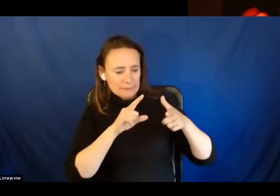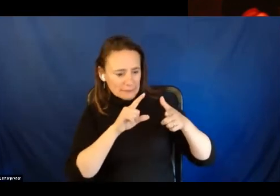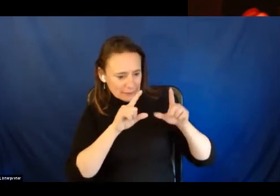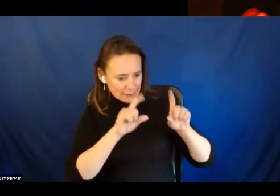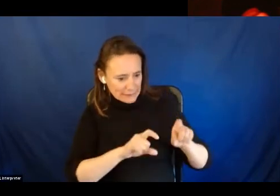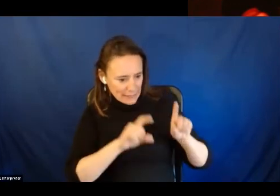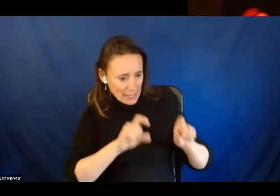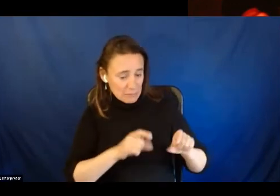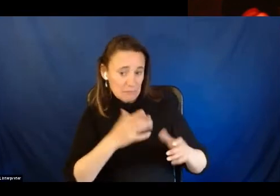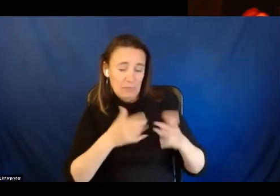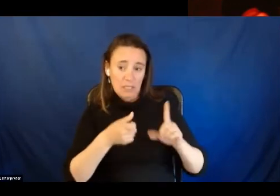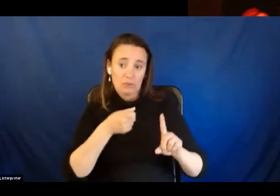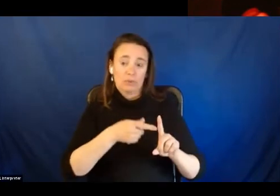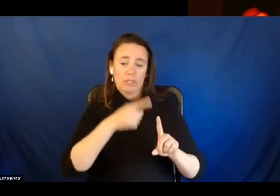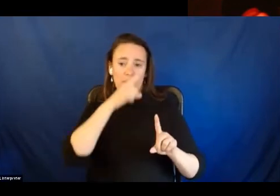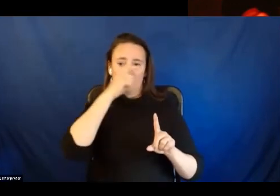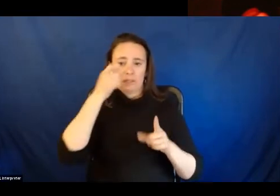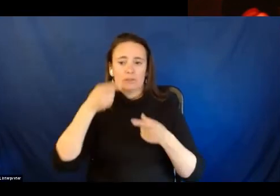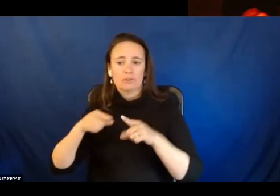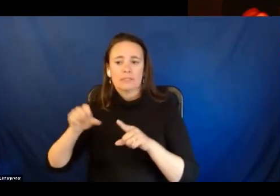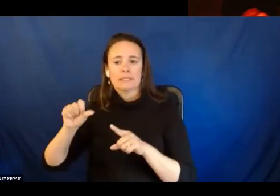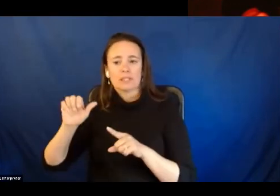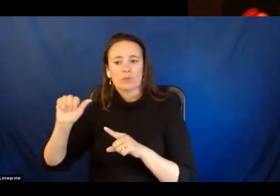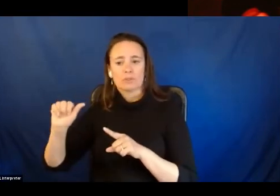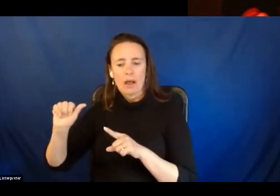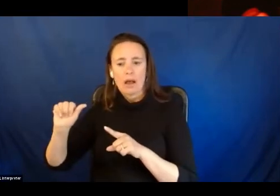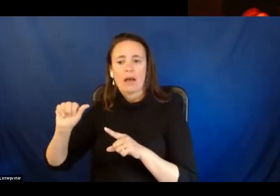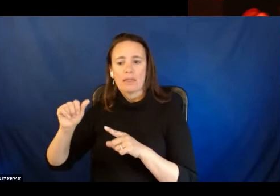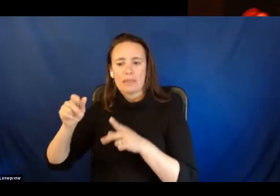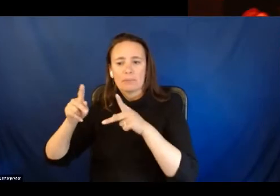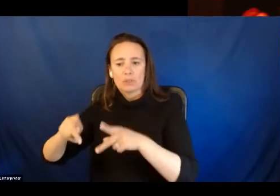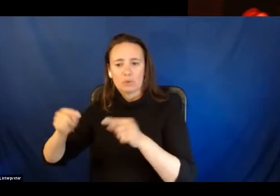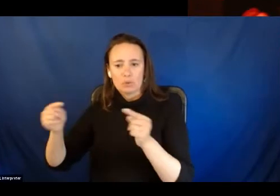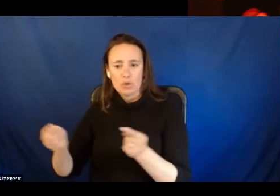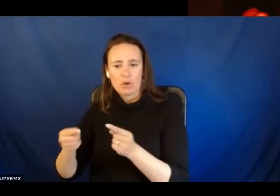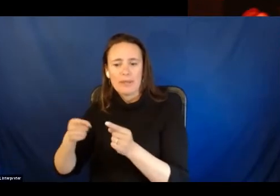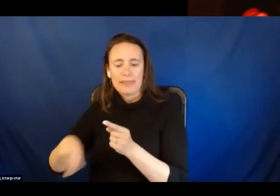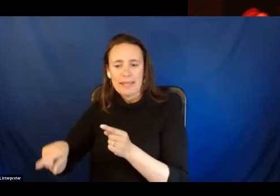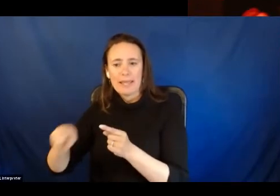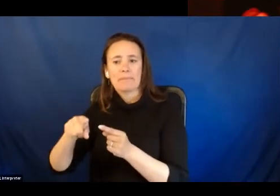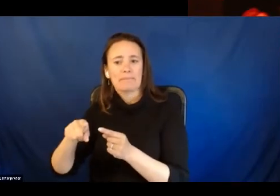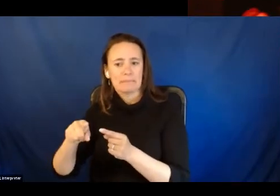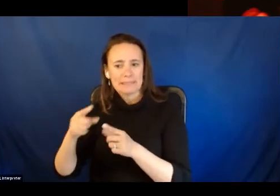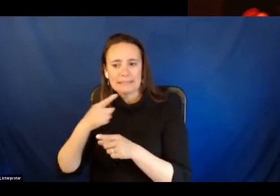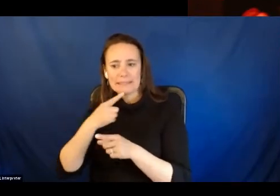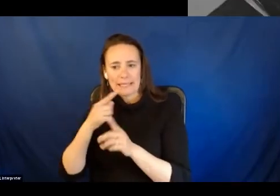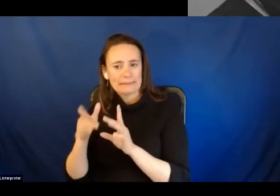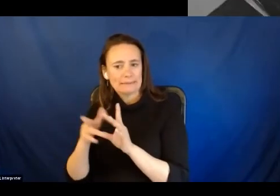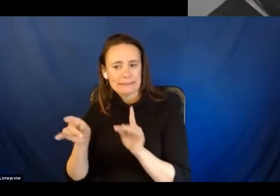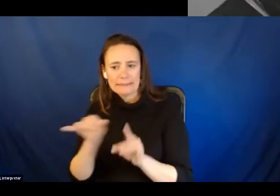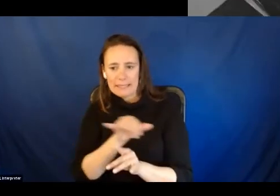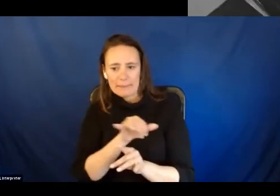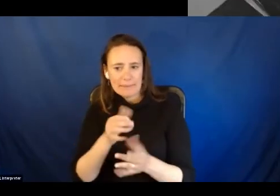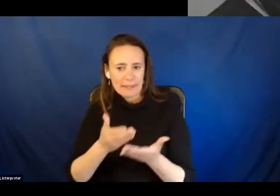that while sexually assaulting them, even if they are not in danger at the moment.